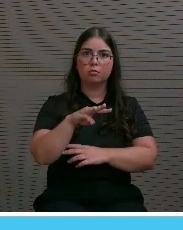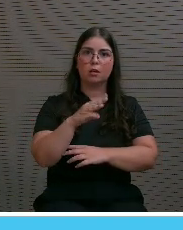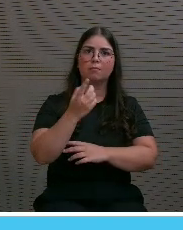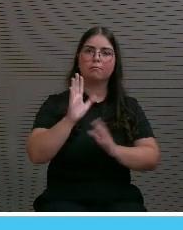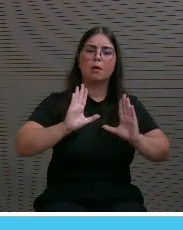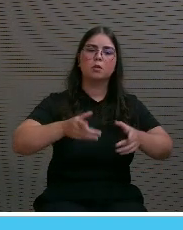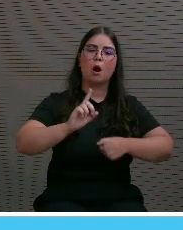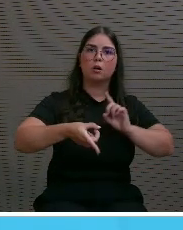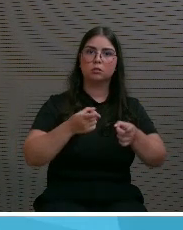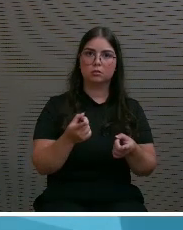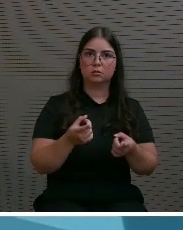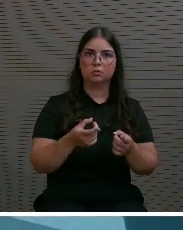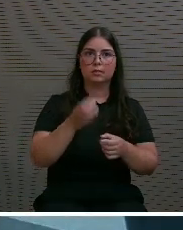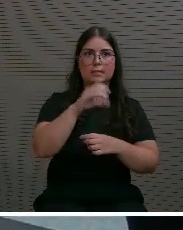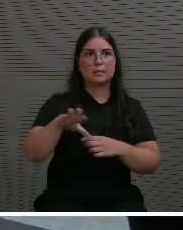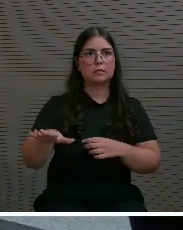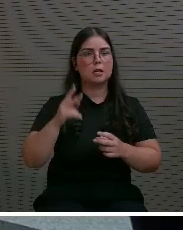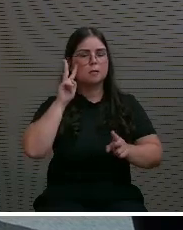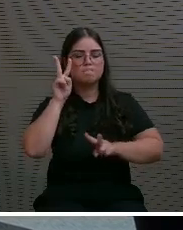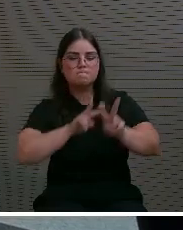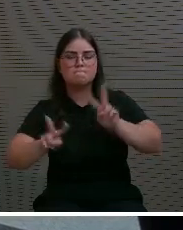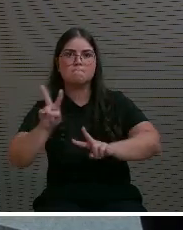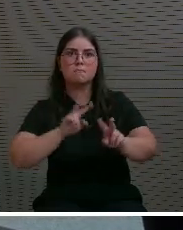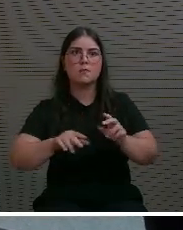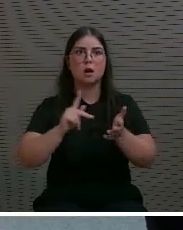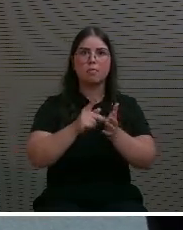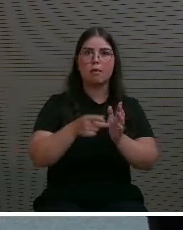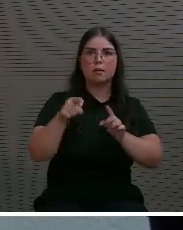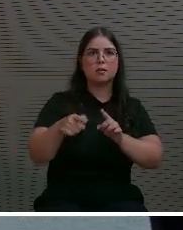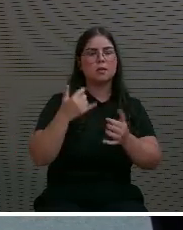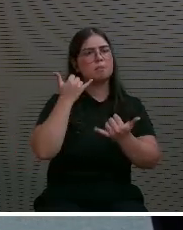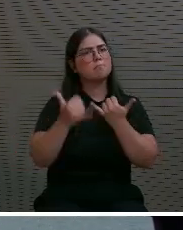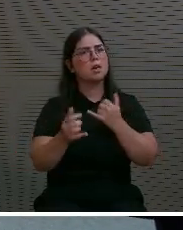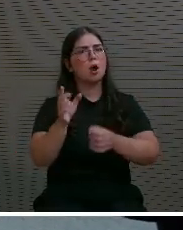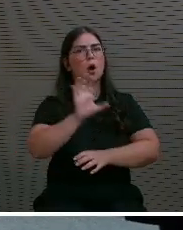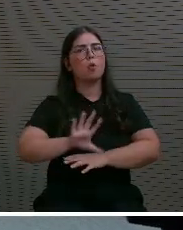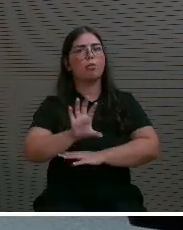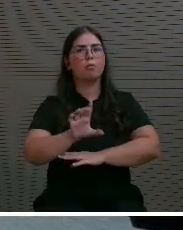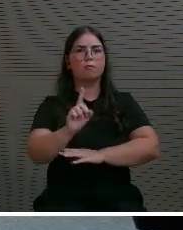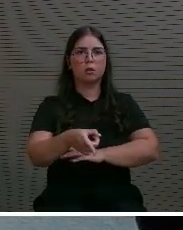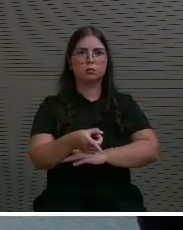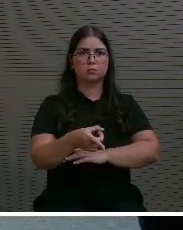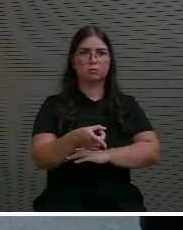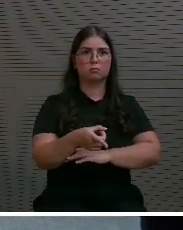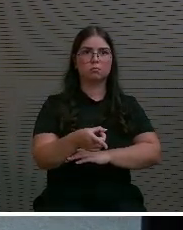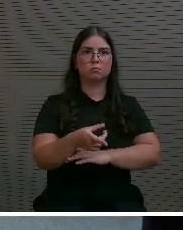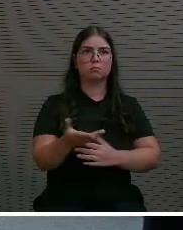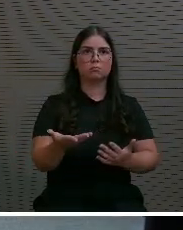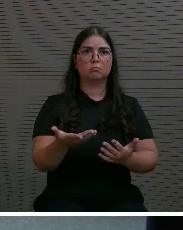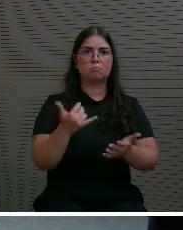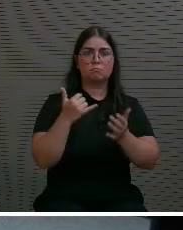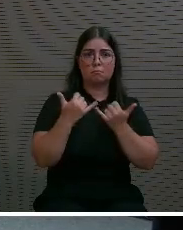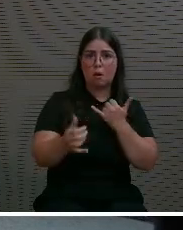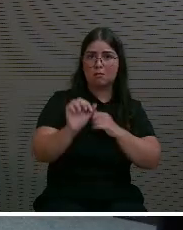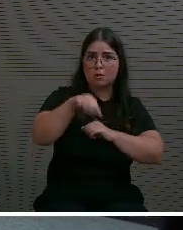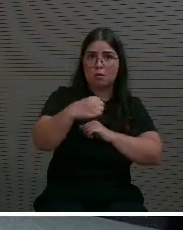out whether this technique is dangerous or not. It's not. But Greenpeace refused to